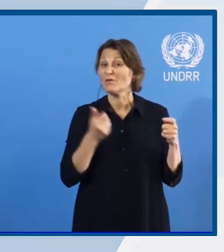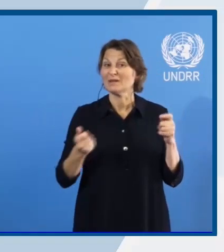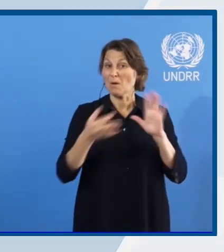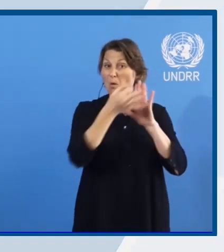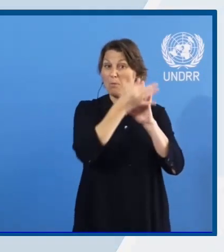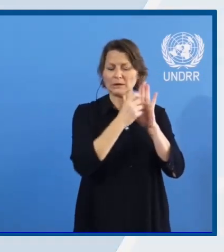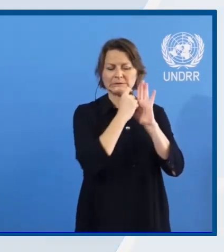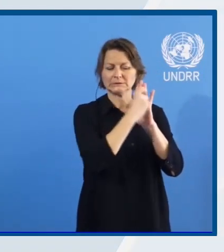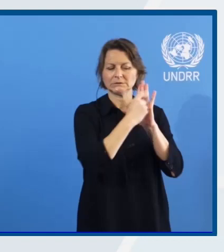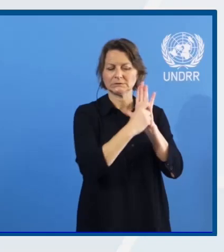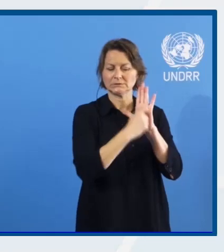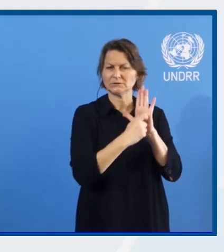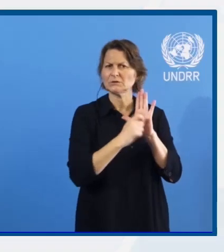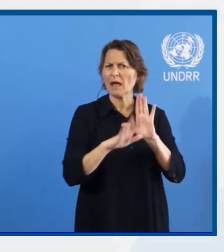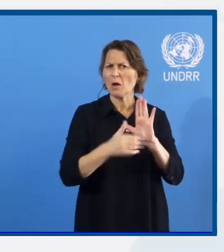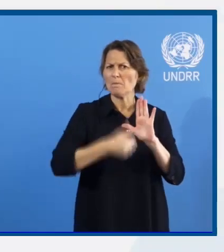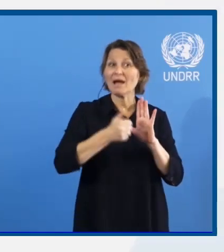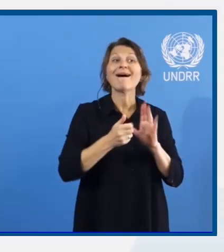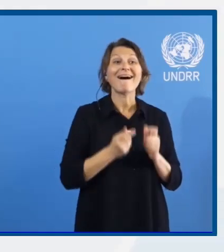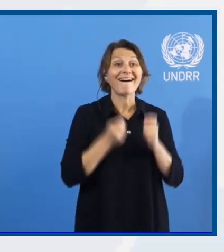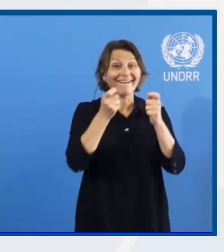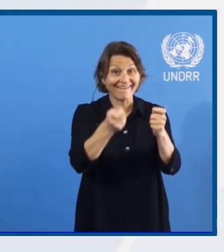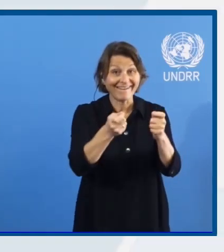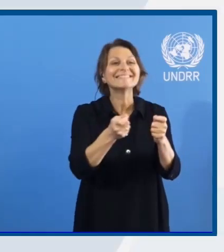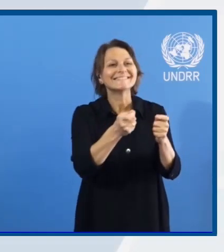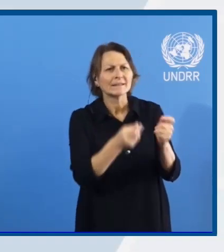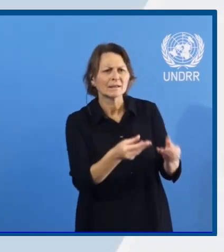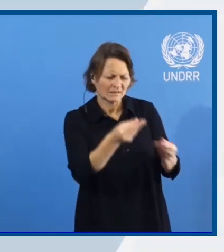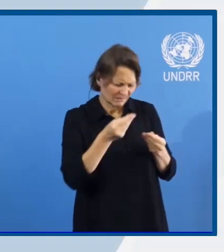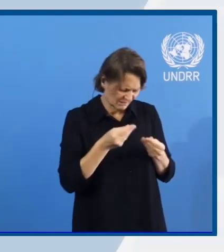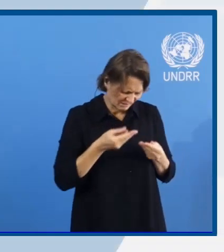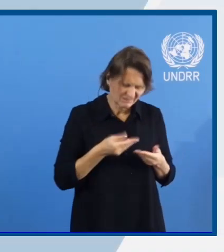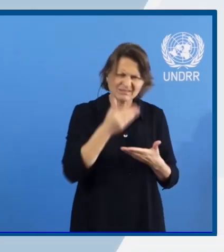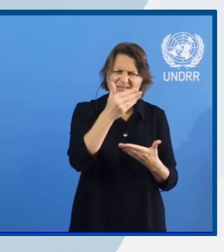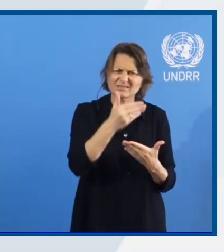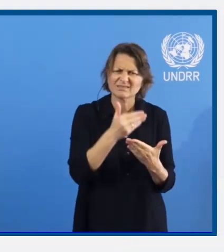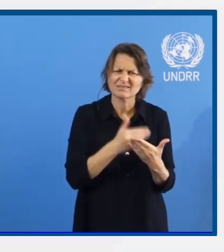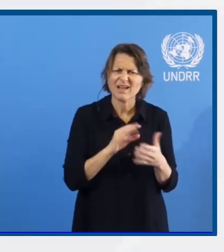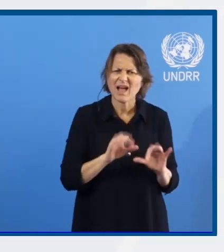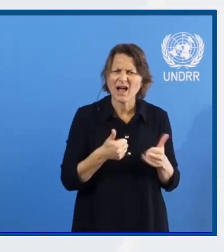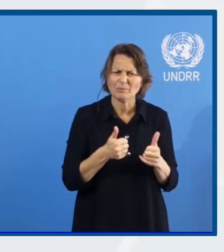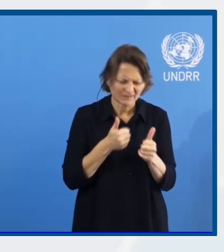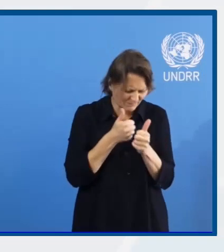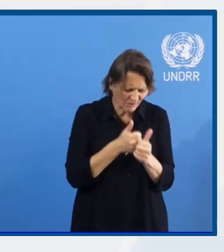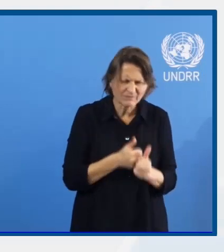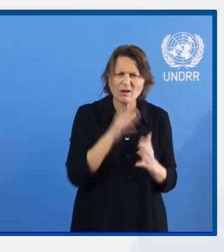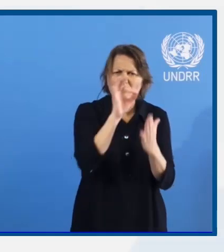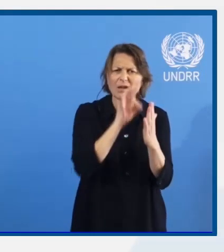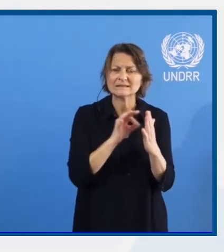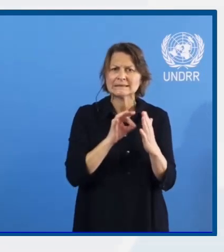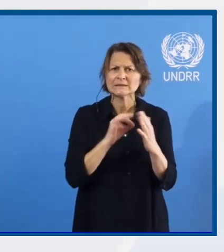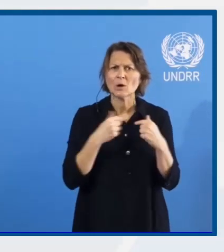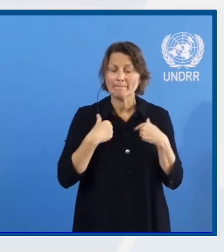and institutional framework. The existence of a policy and regulatory institutional framework to drive or guide